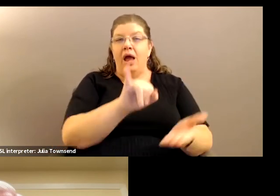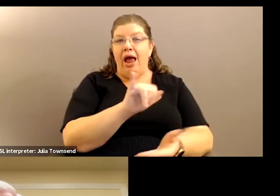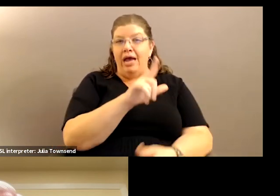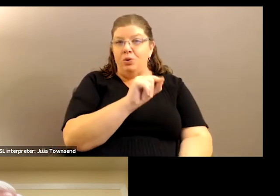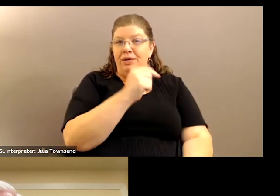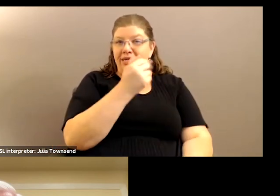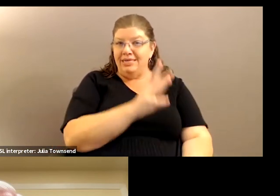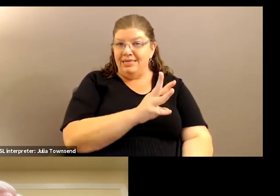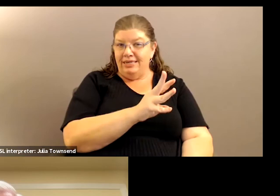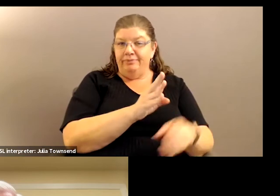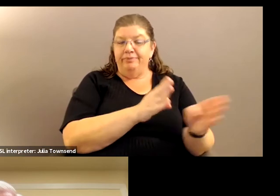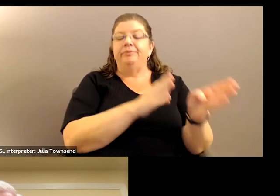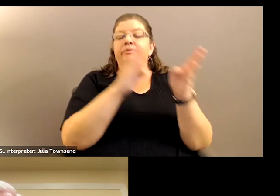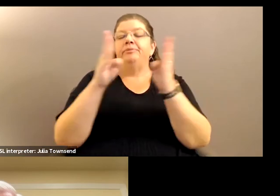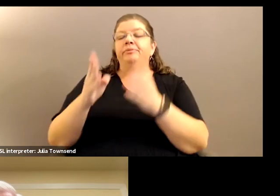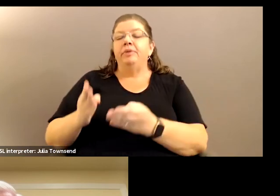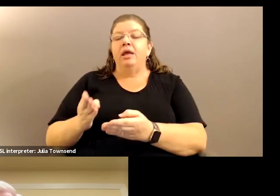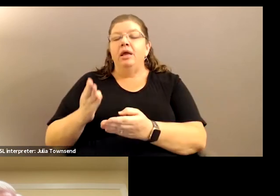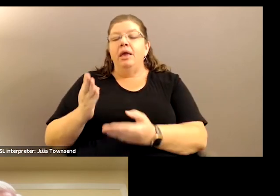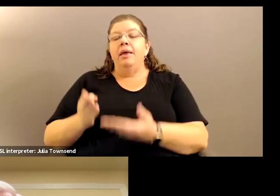next measure j2016